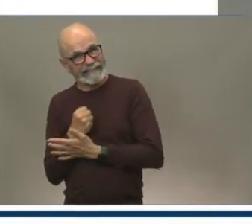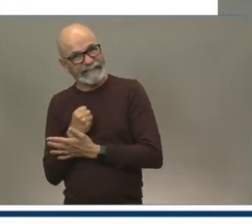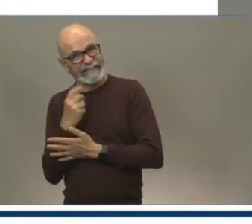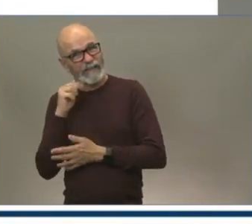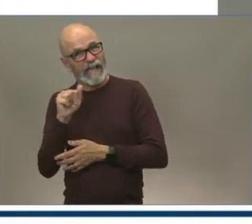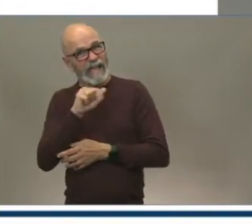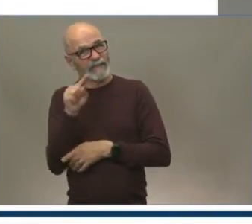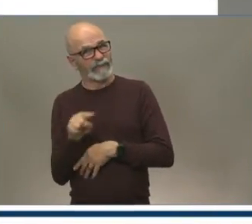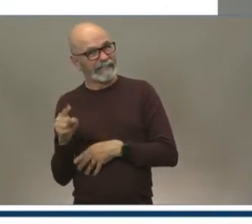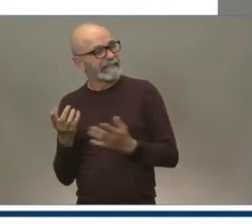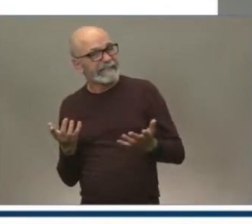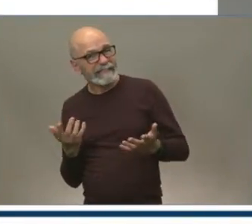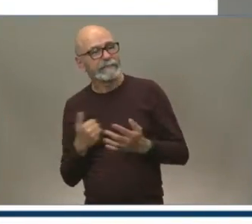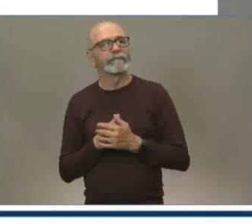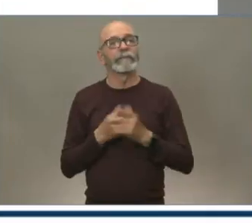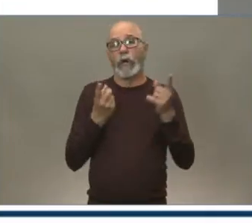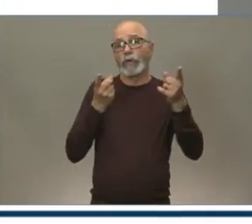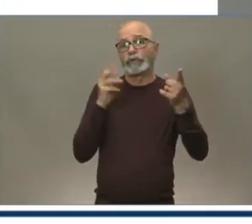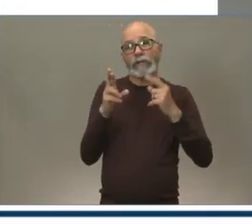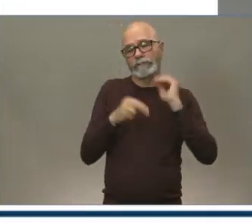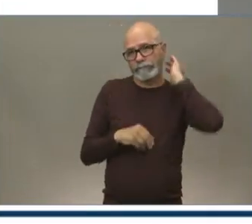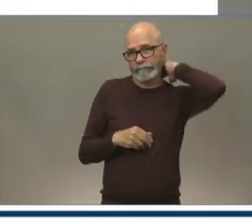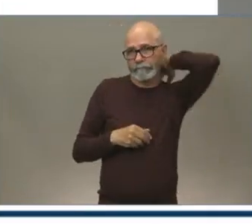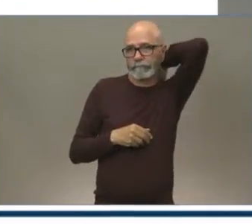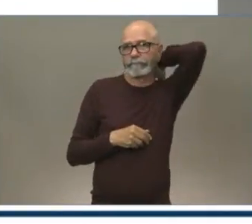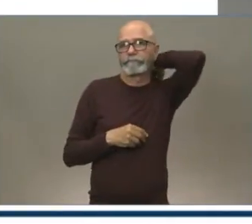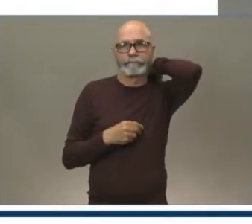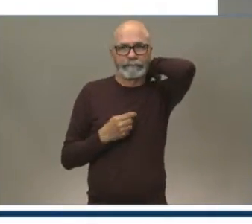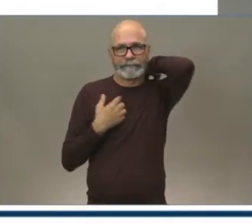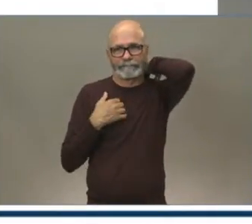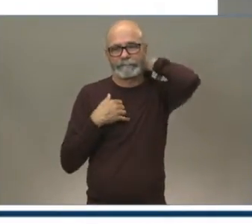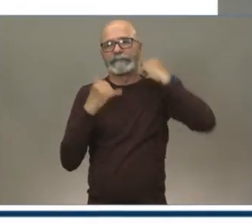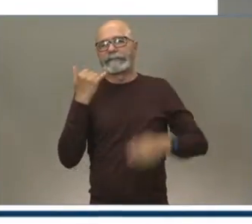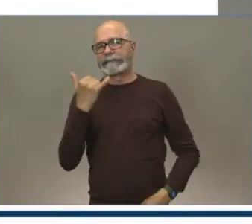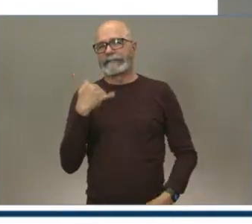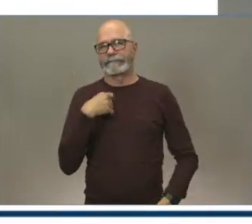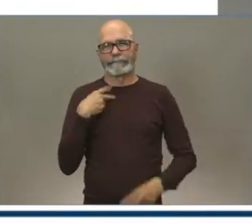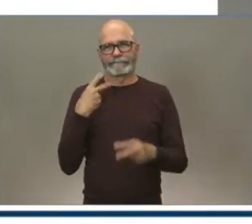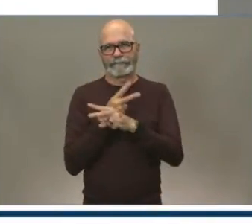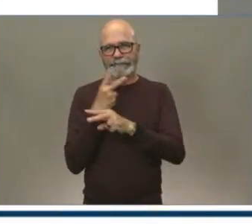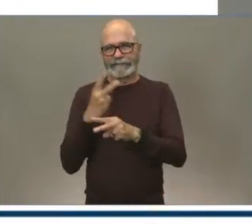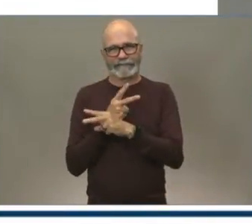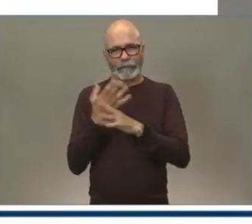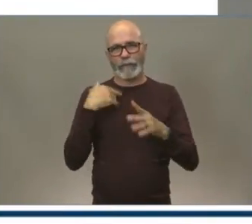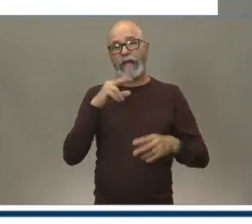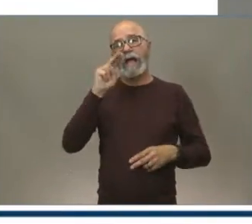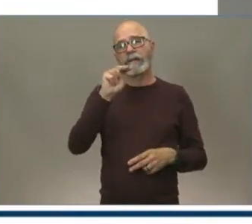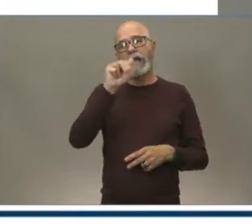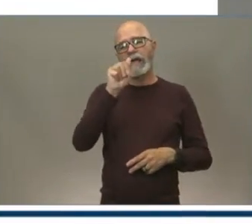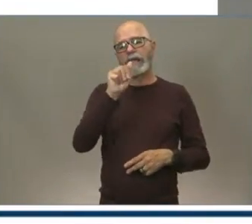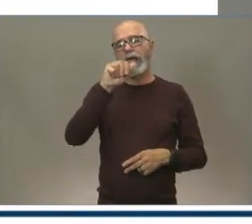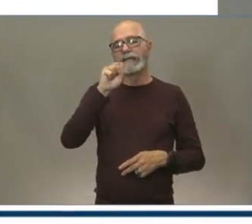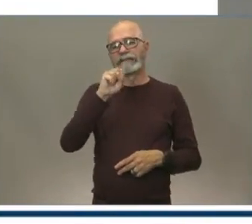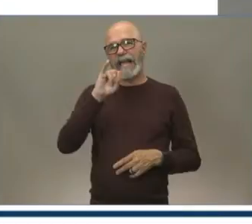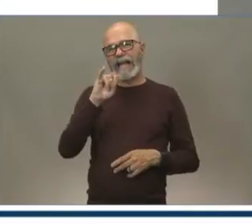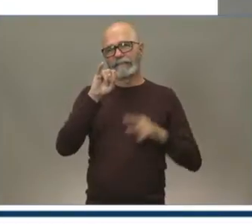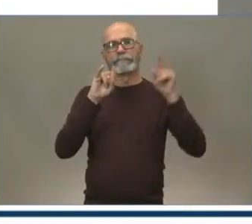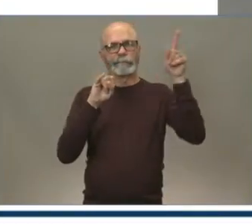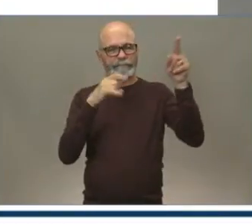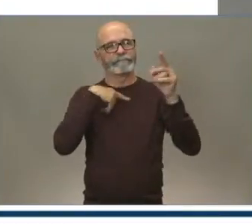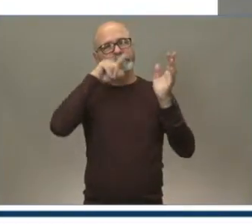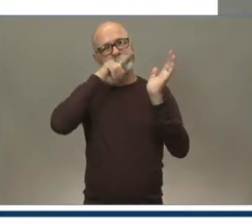within the threshold of the epidemiologic limits that NACI is using. We're still what they would call in a low epidemiologic